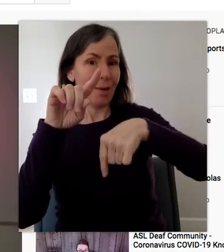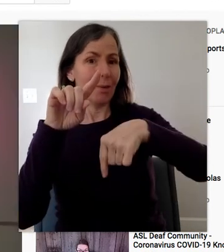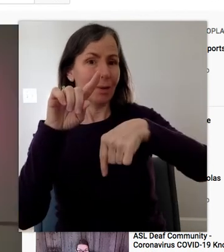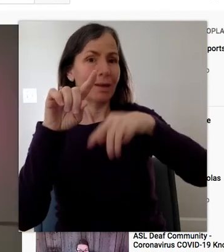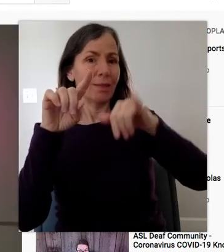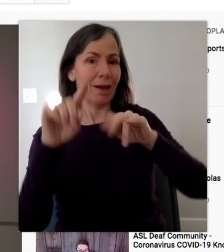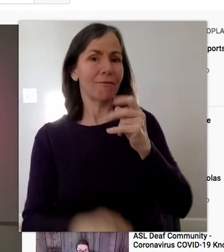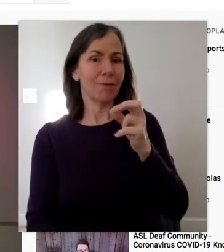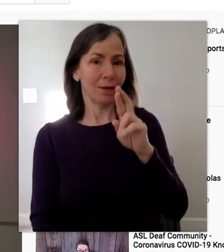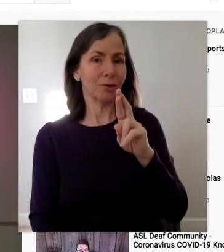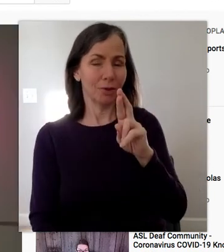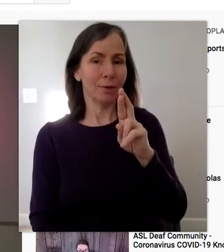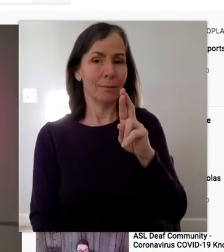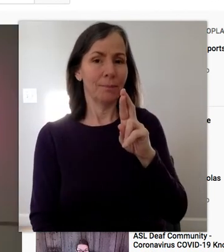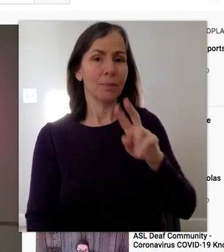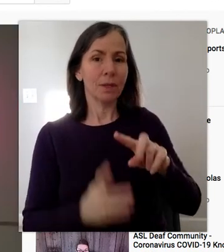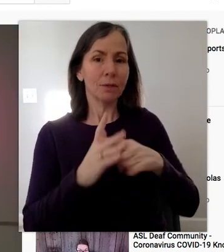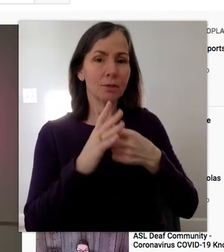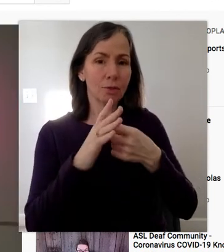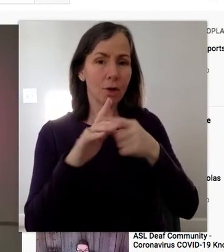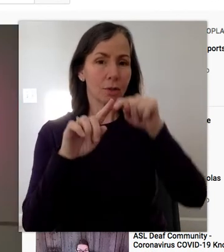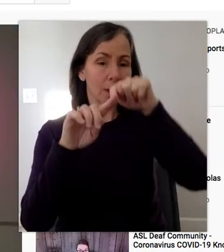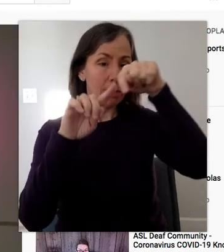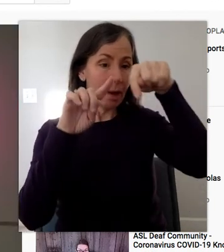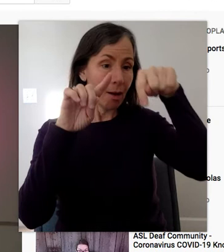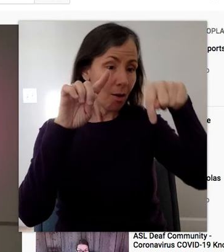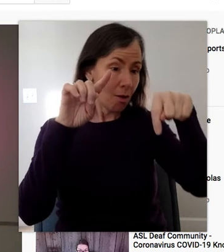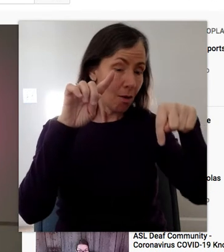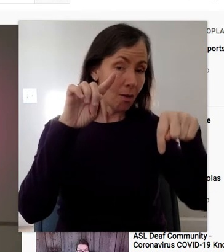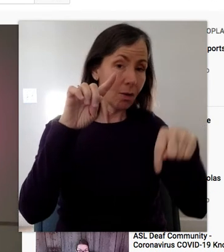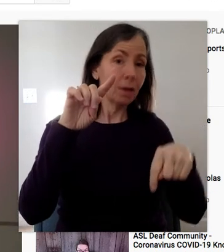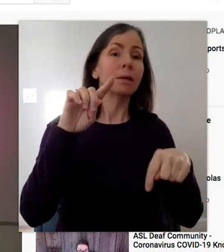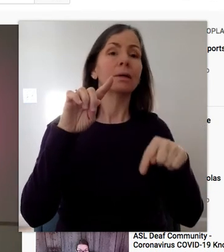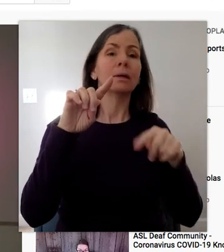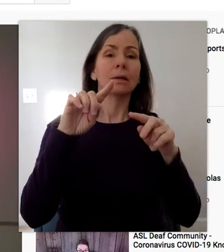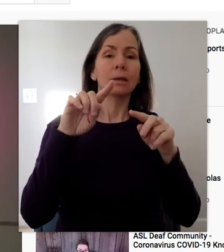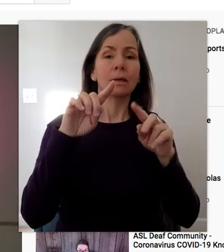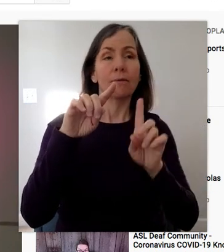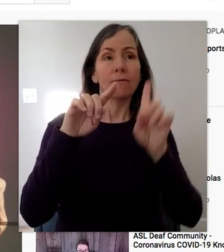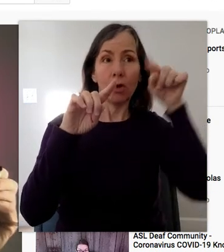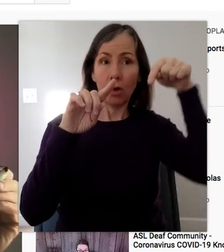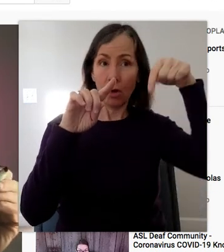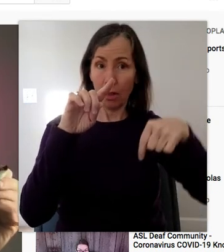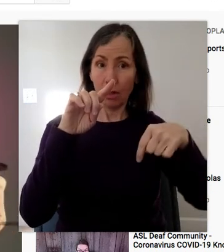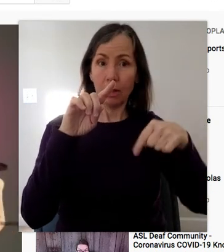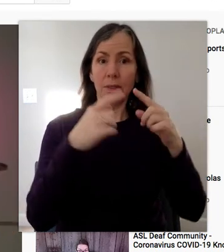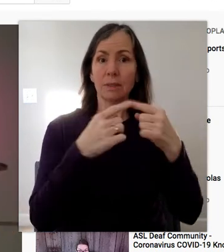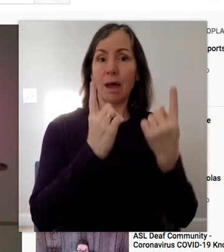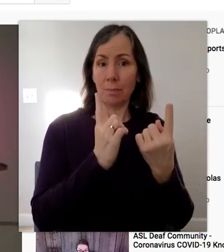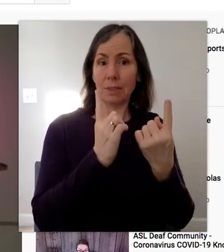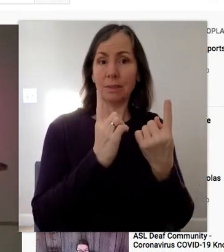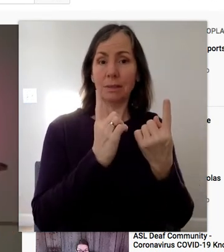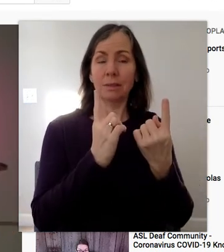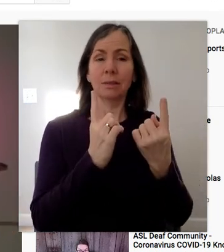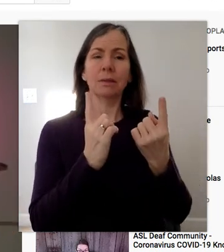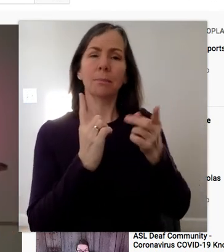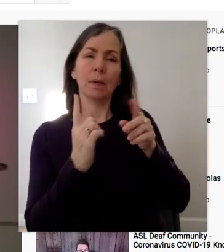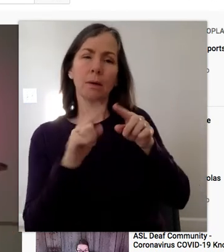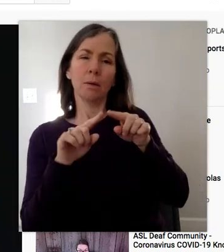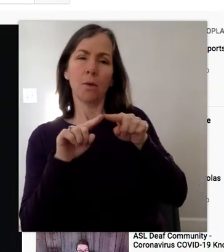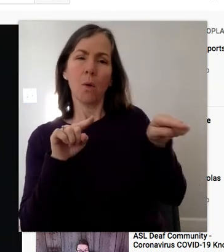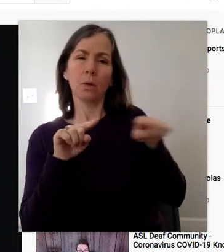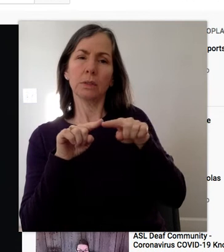down to the ground, the vertical component of velocity is in the opposite direction, and the horizontal component is still the